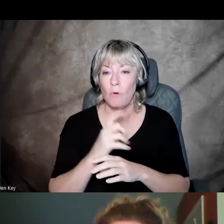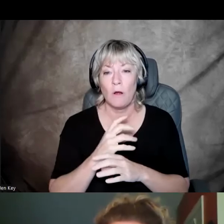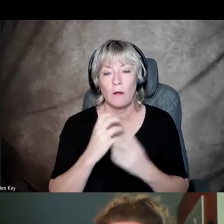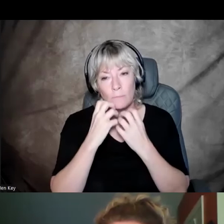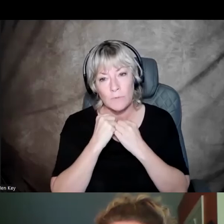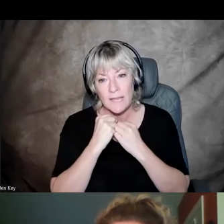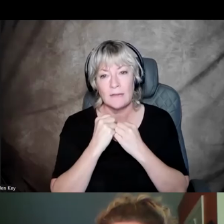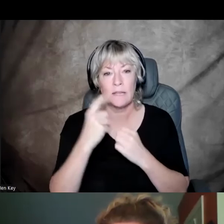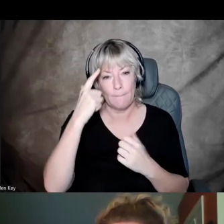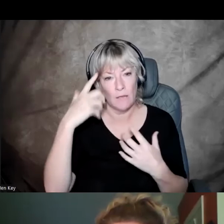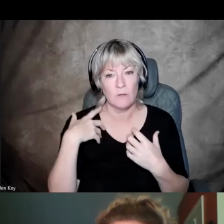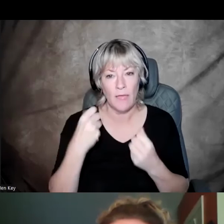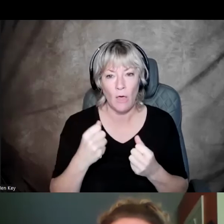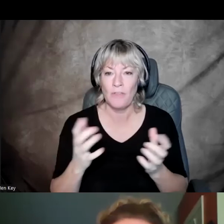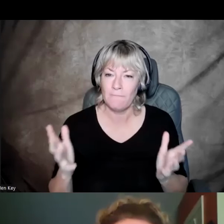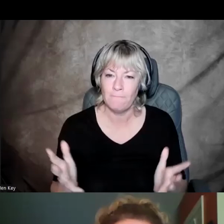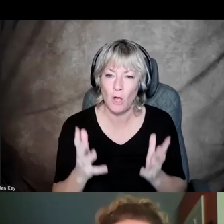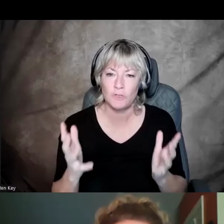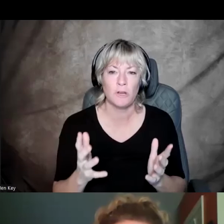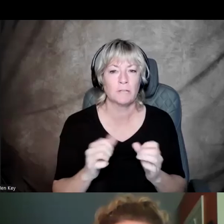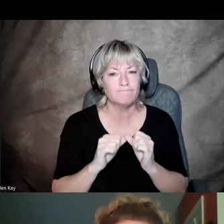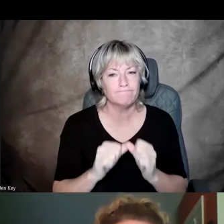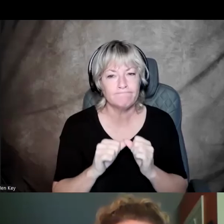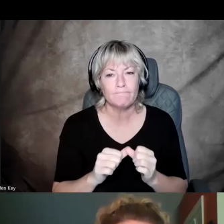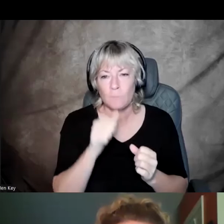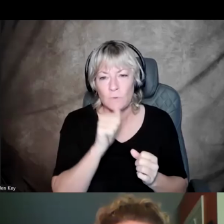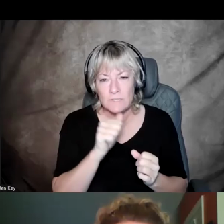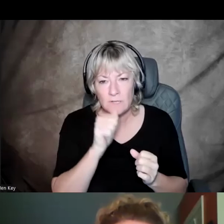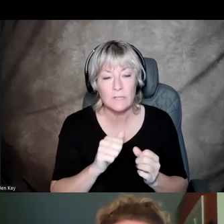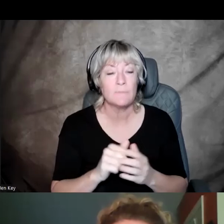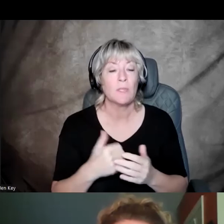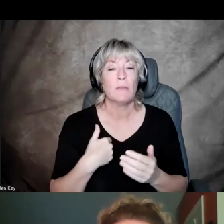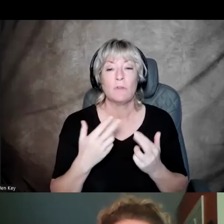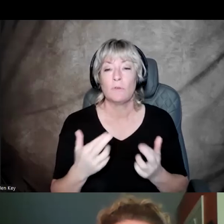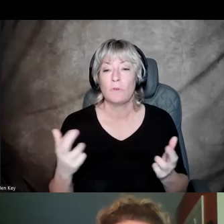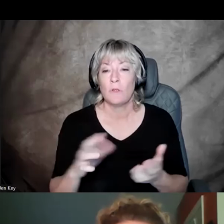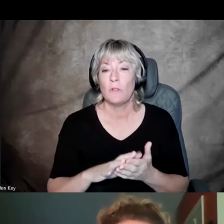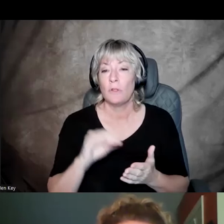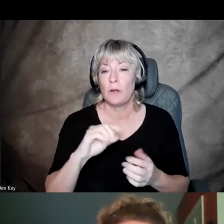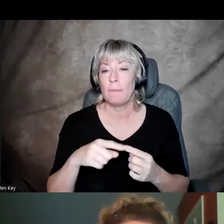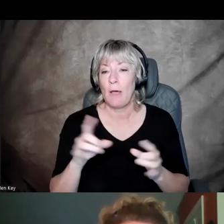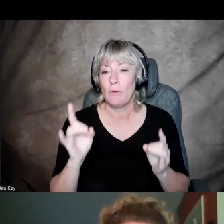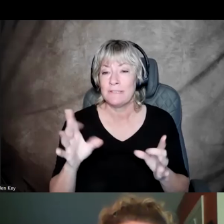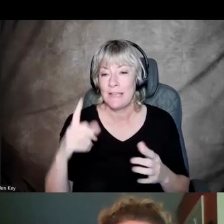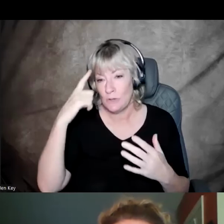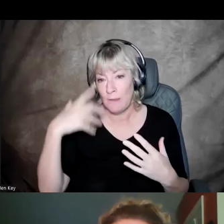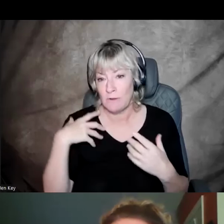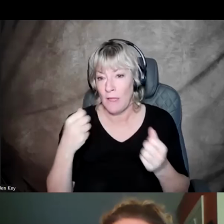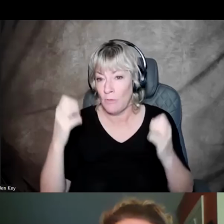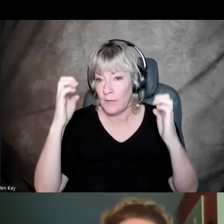fostering resilience after disasters. There's a free resource for learning about disaster mental health and developing education